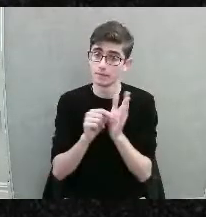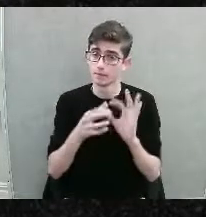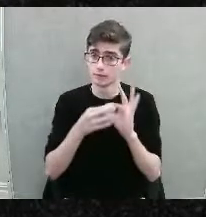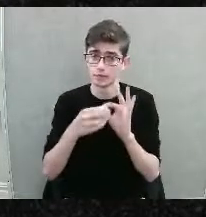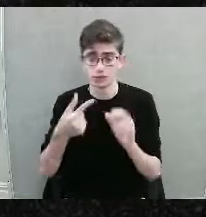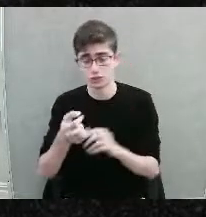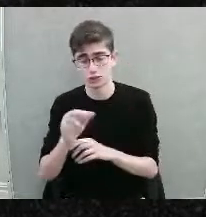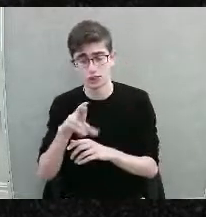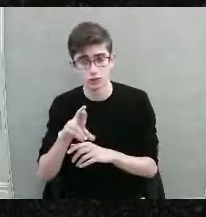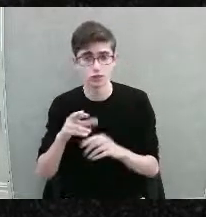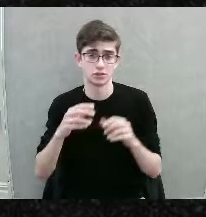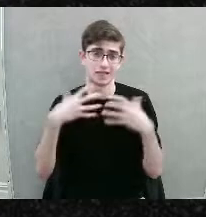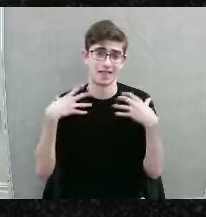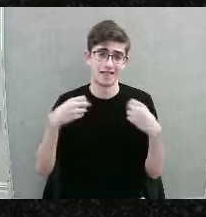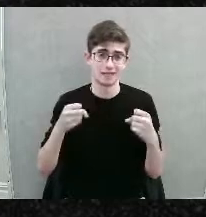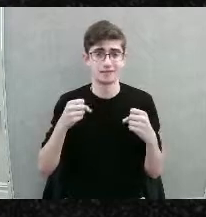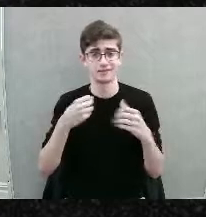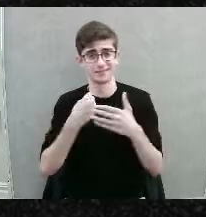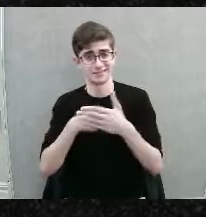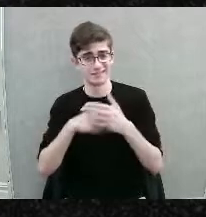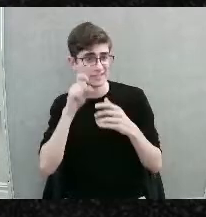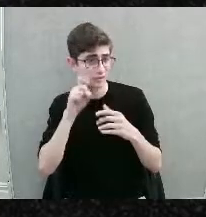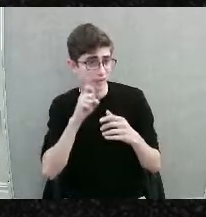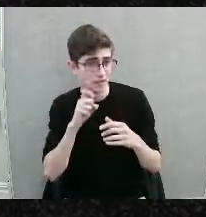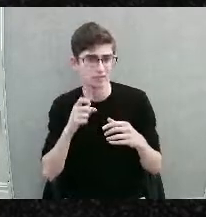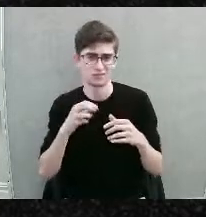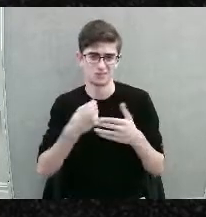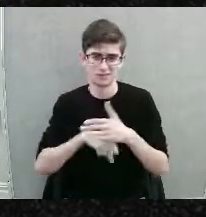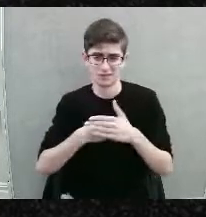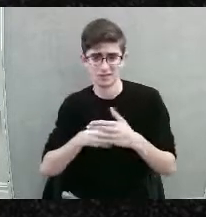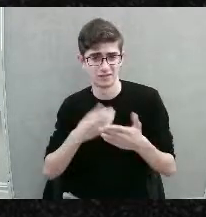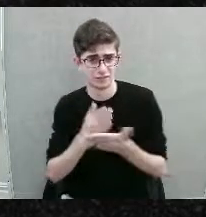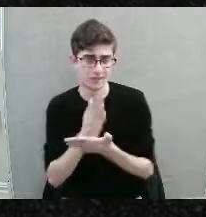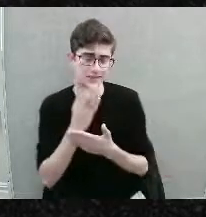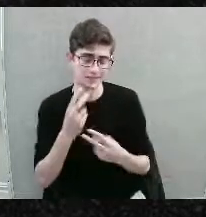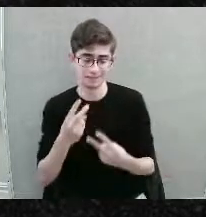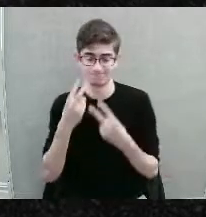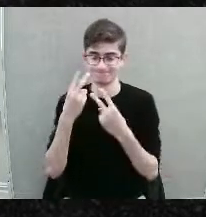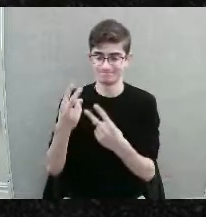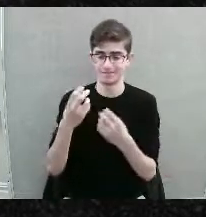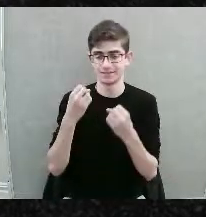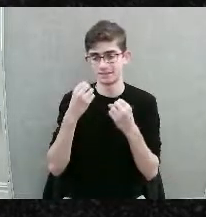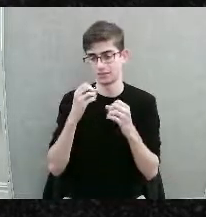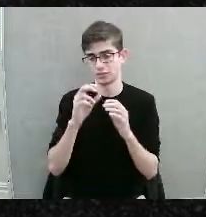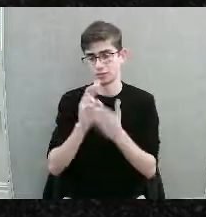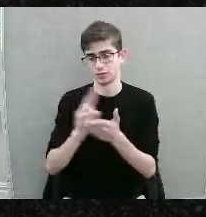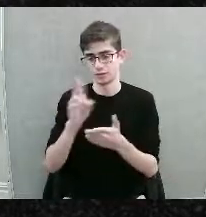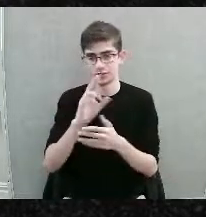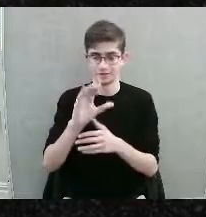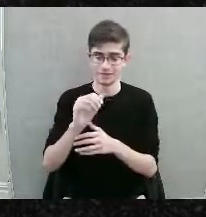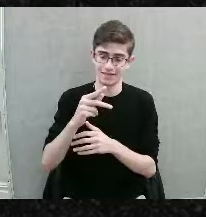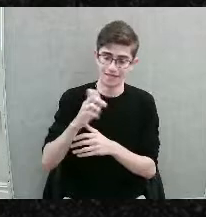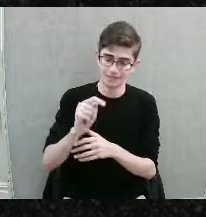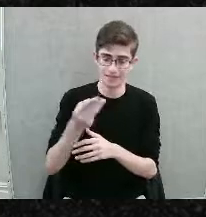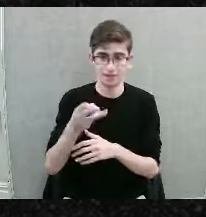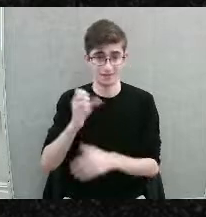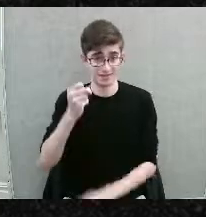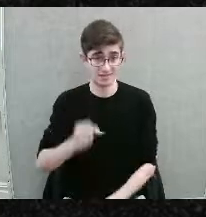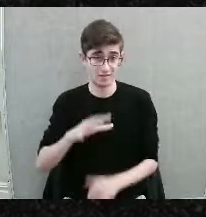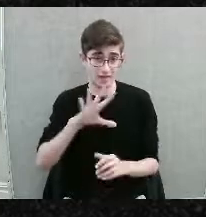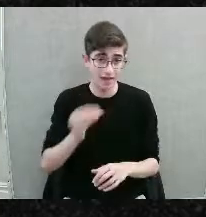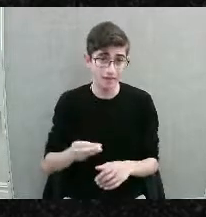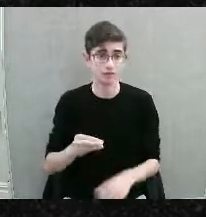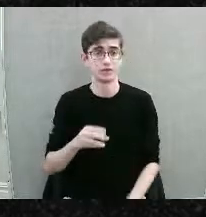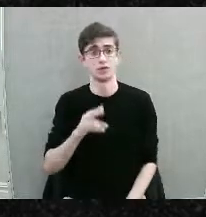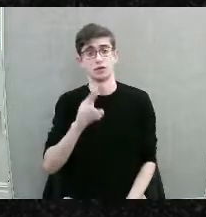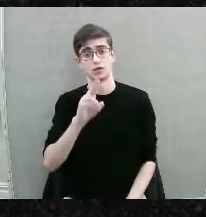health, sexuality, and reproductive rights, and has been a visiting scholar at the University of Cape Town, South Africa, the University of Michigan, Ann Arbor, and